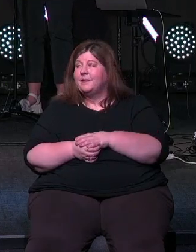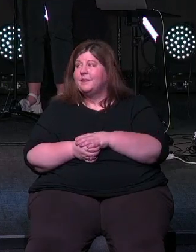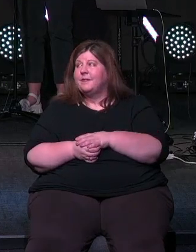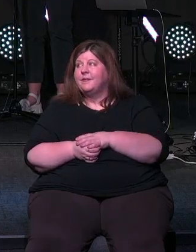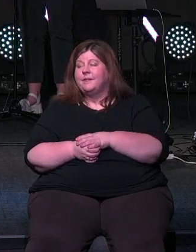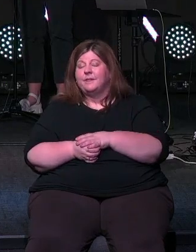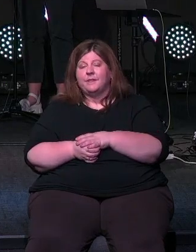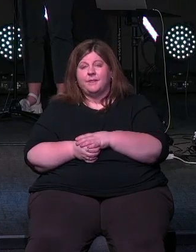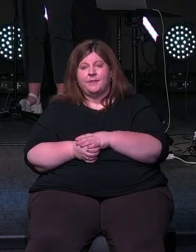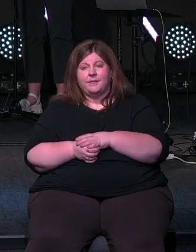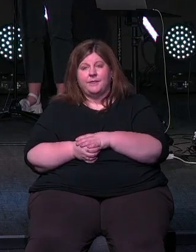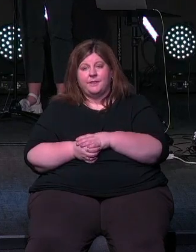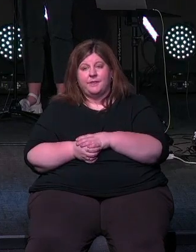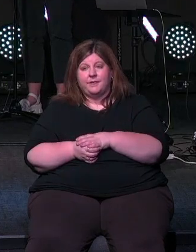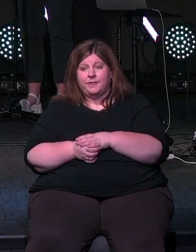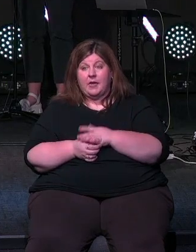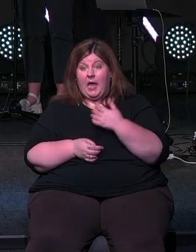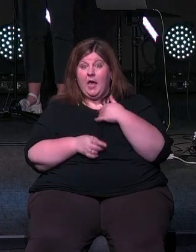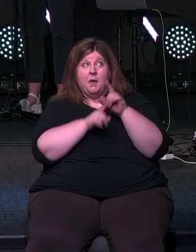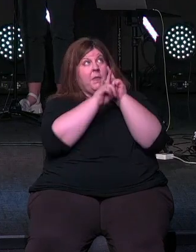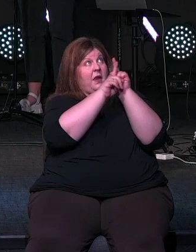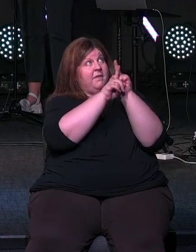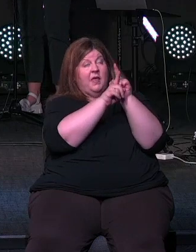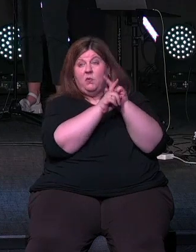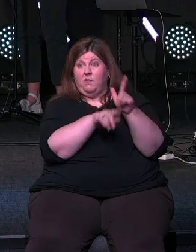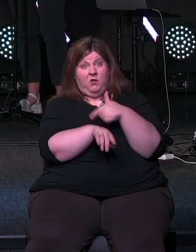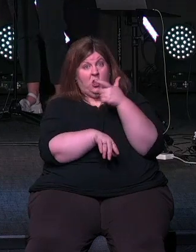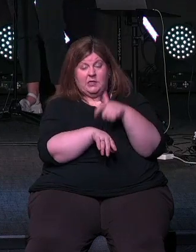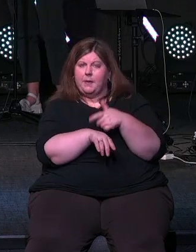Been a follower of Jesus for a long time. I'm still learning how to pray.